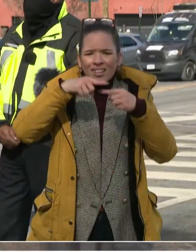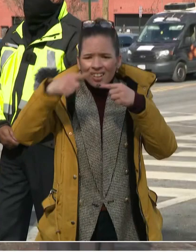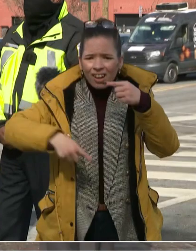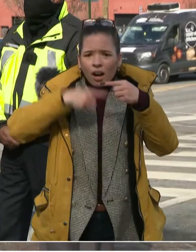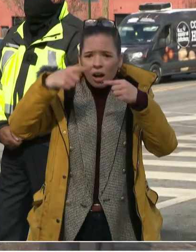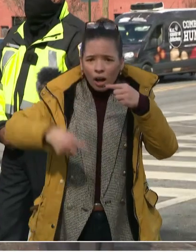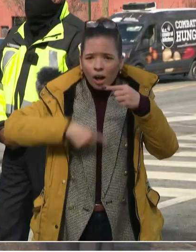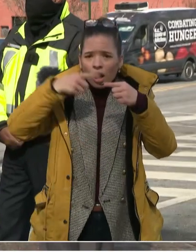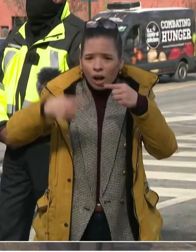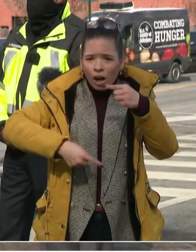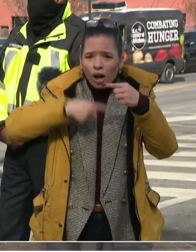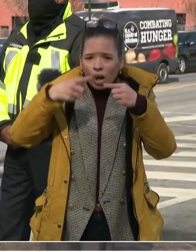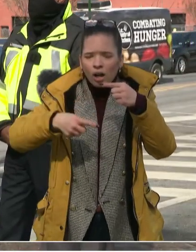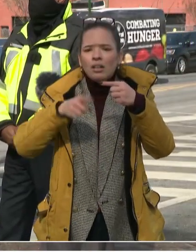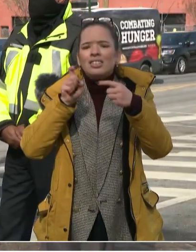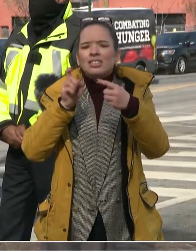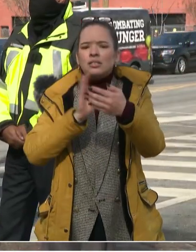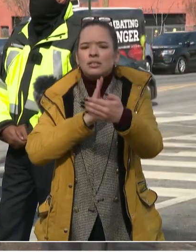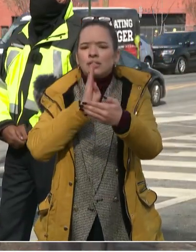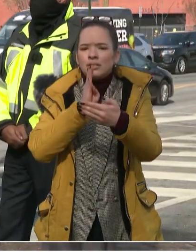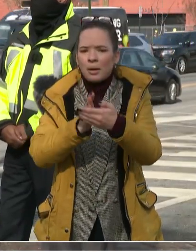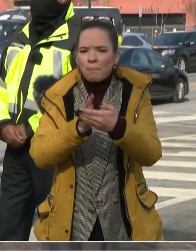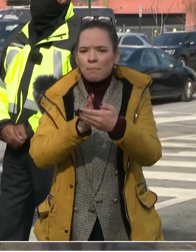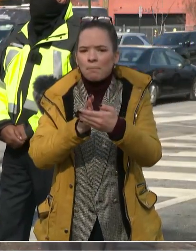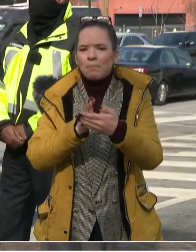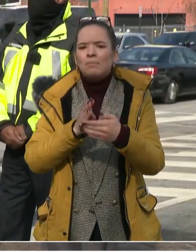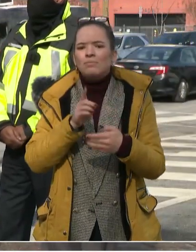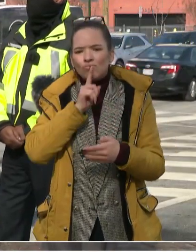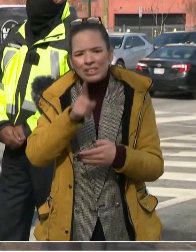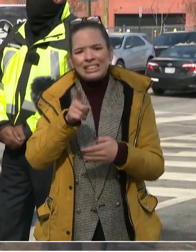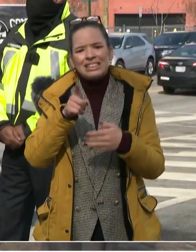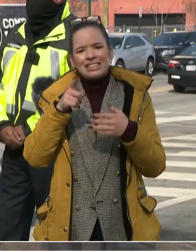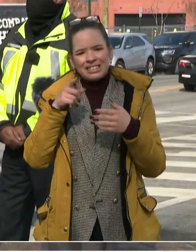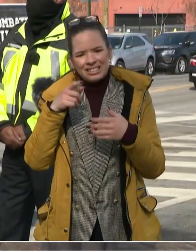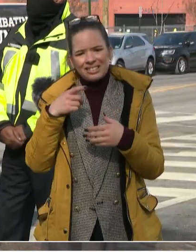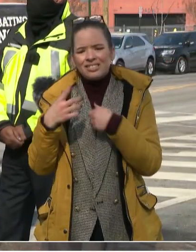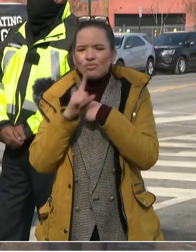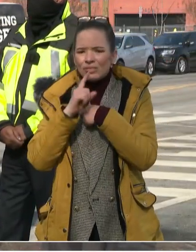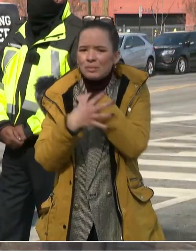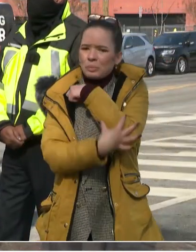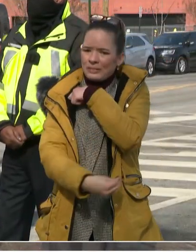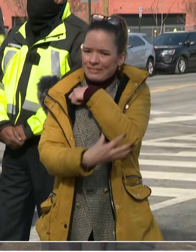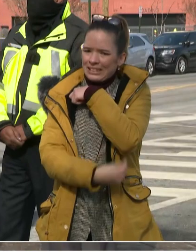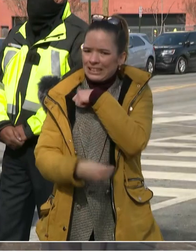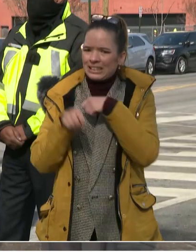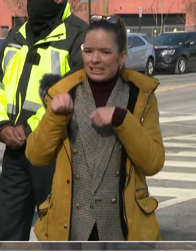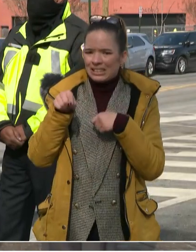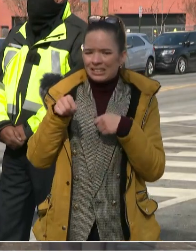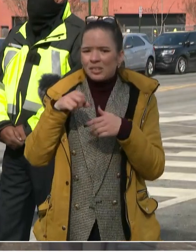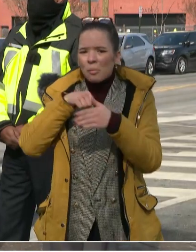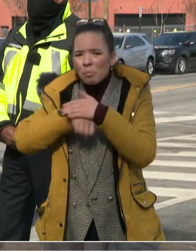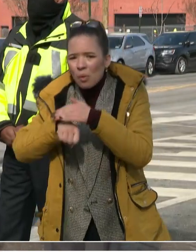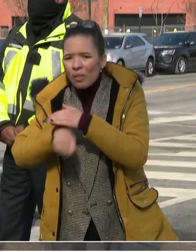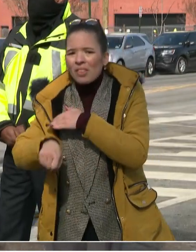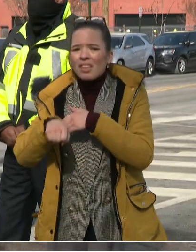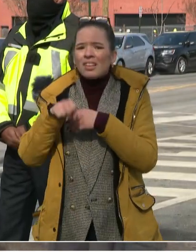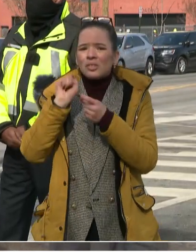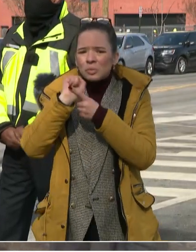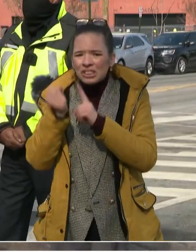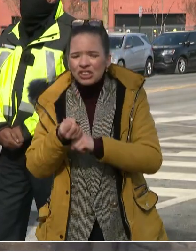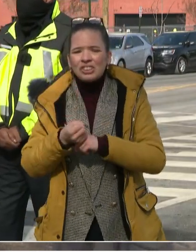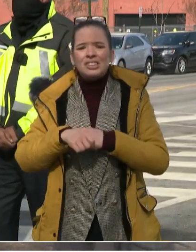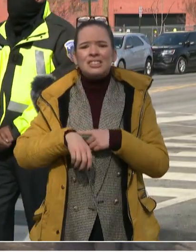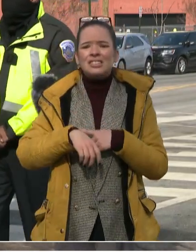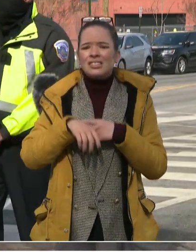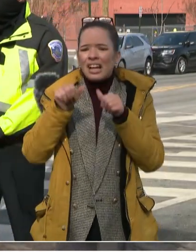cycle that often revolves around poverty, being born in a certain situation in a certain part of town and